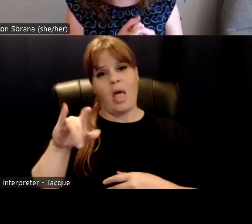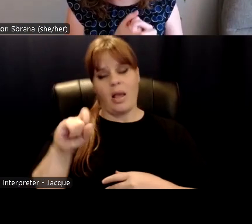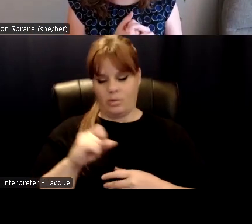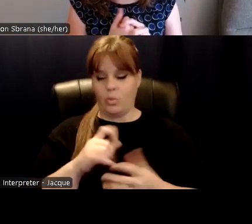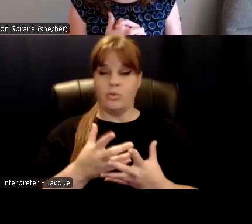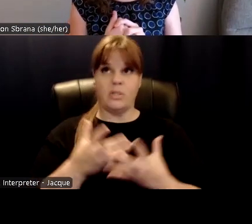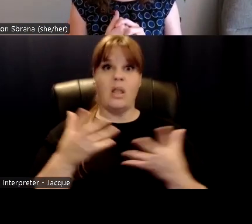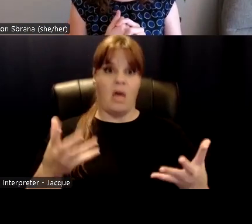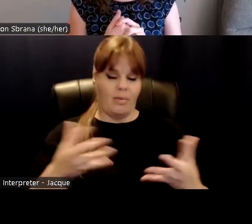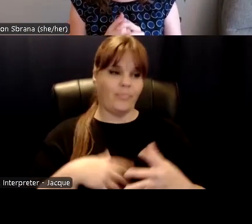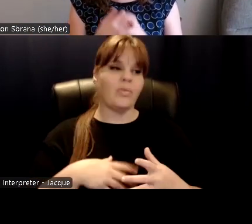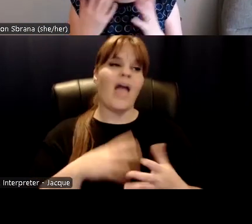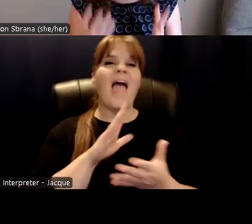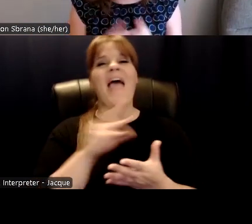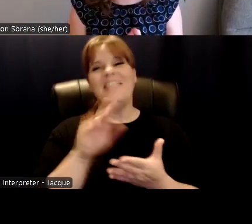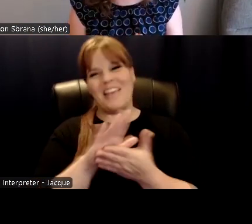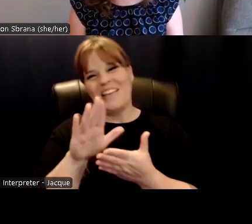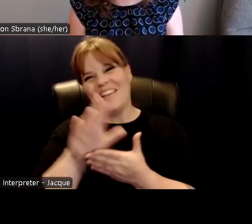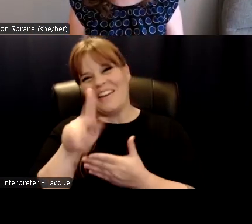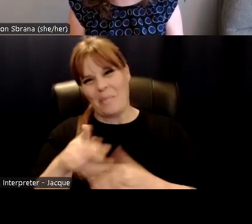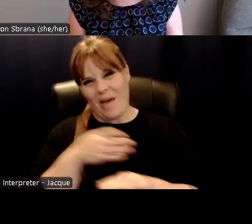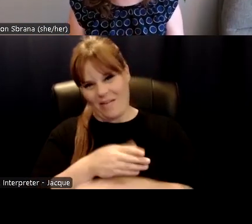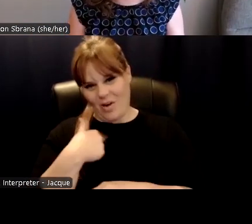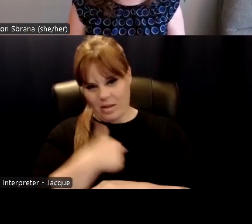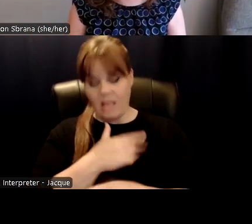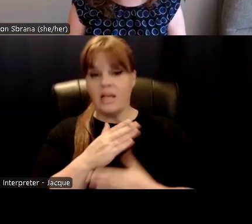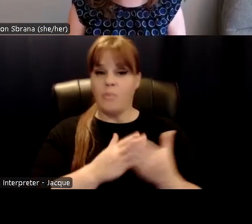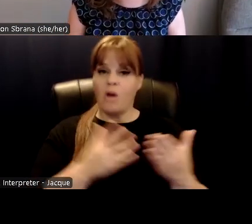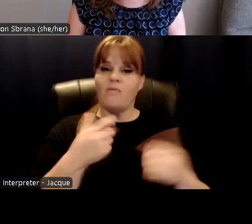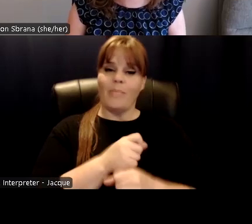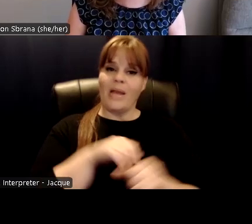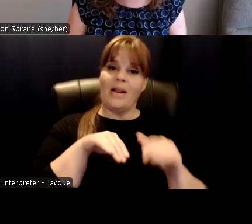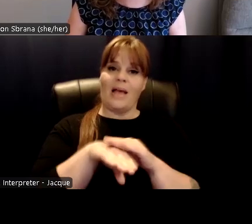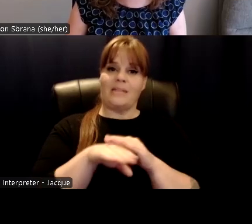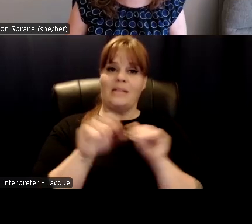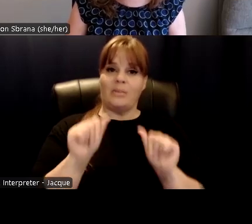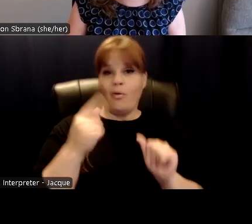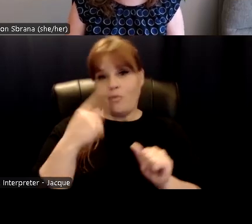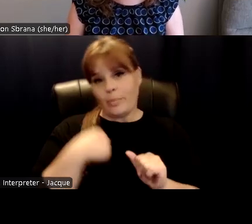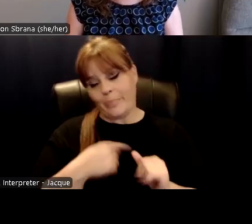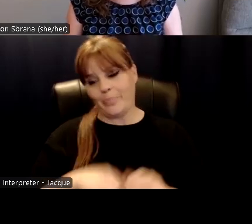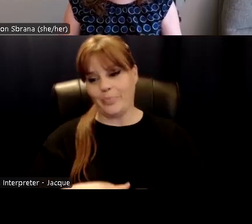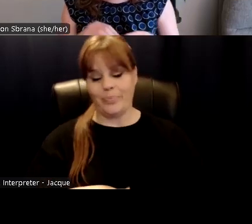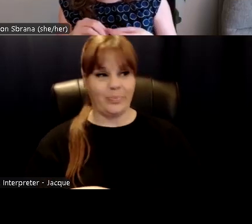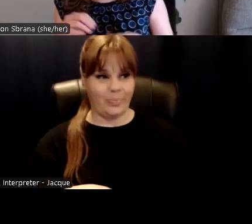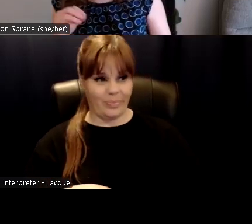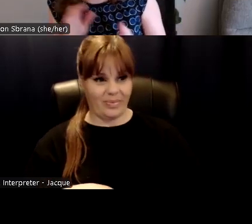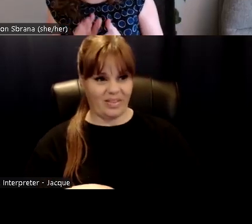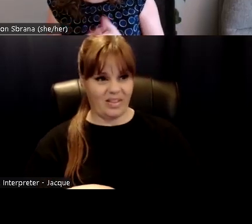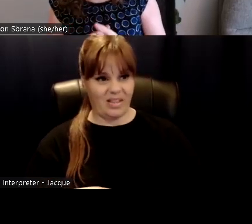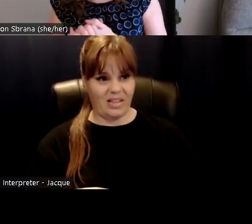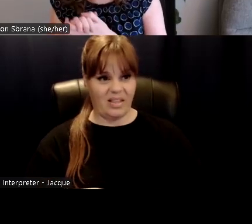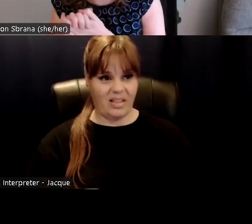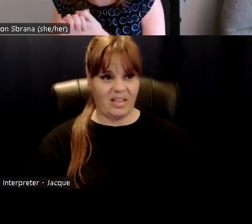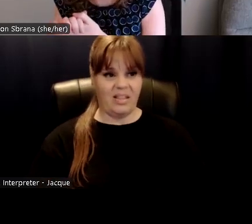amount, and they cleaned up after us. And that's part of what made it accessible for me. Next slide, please. The